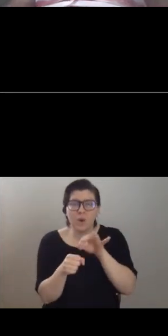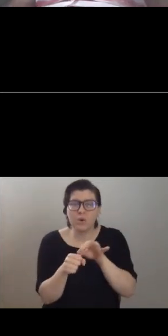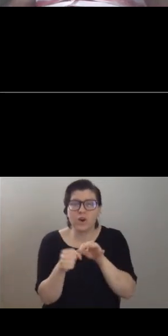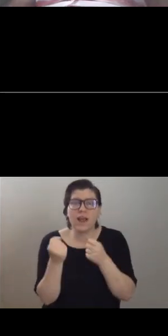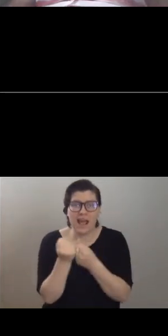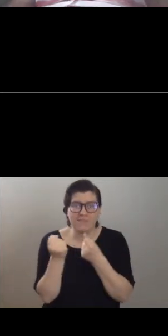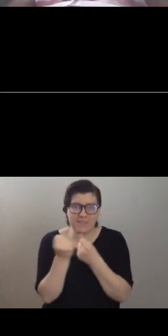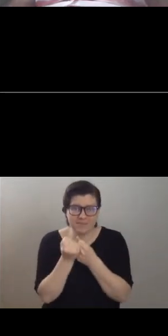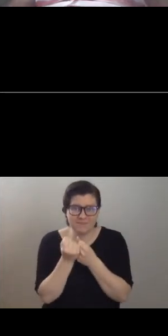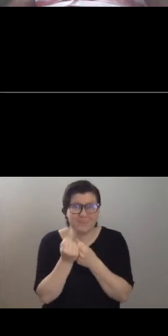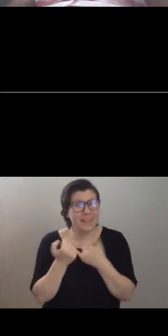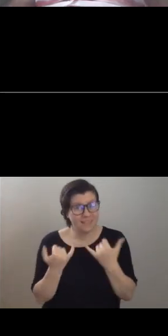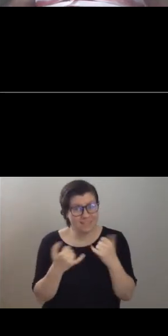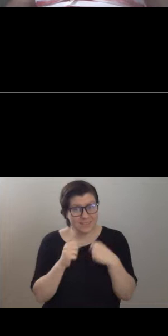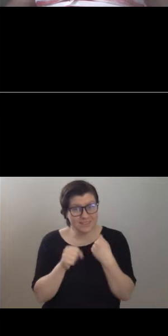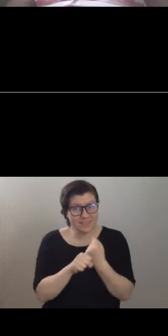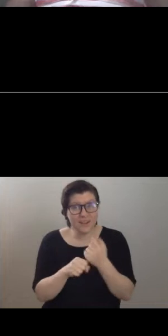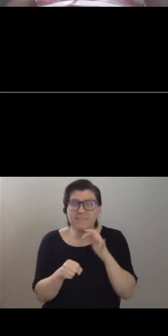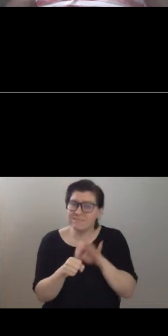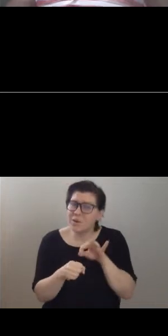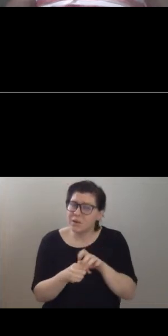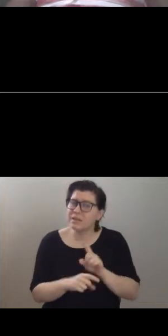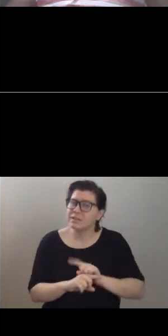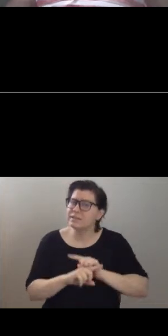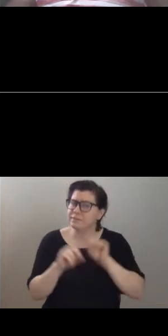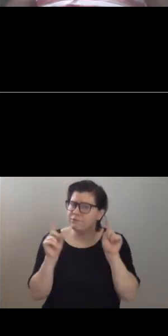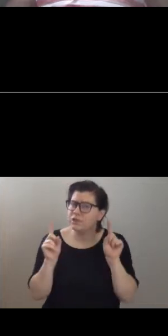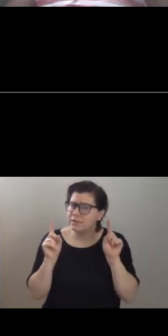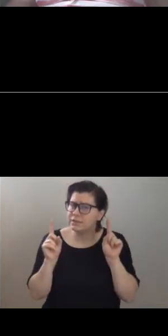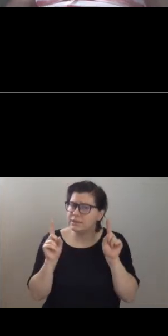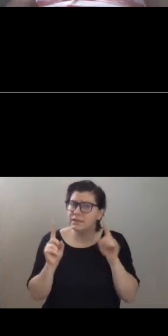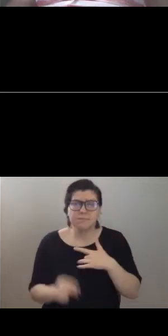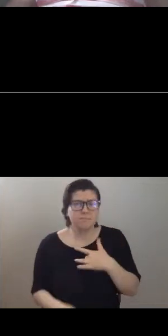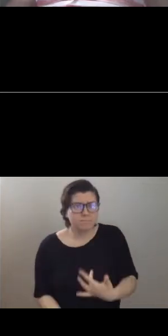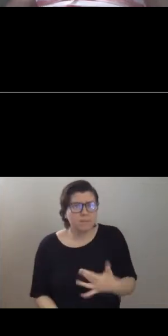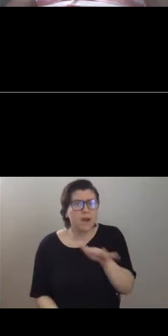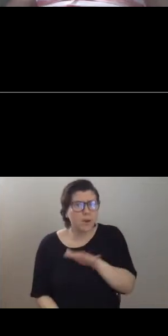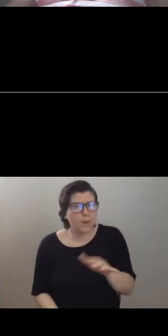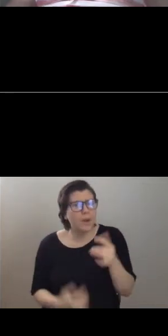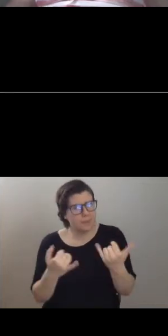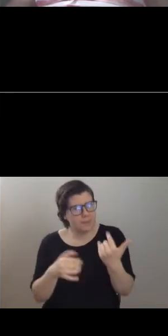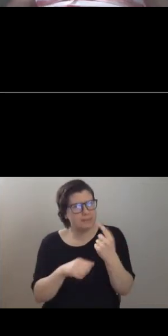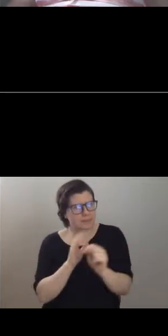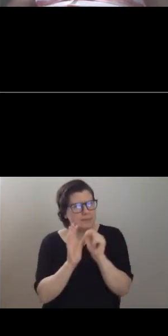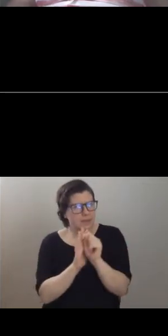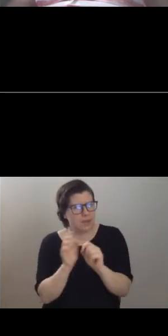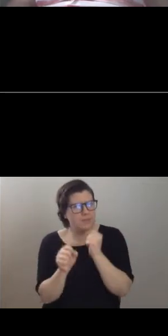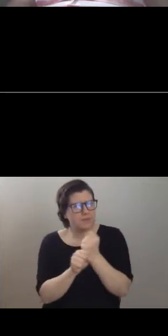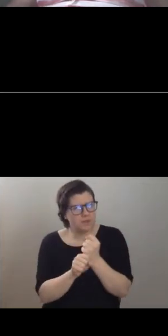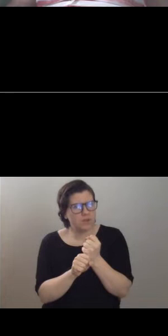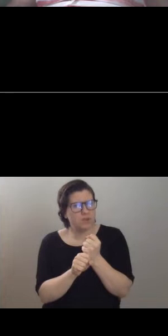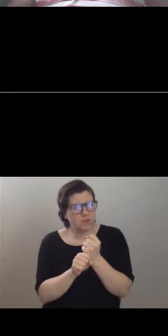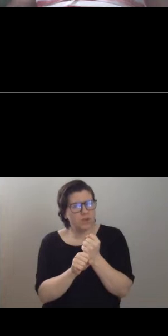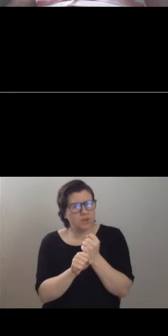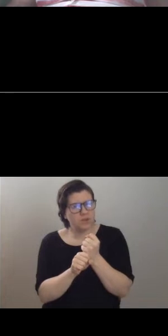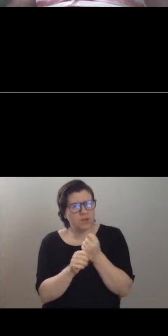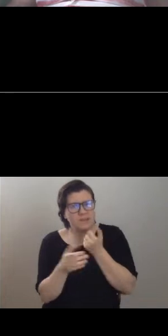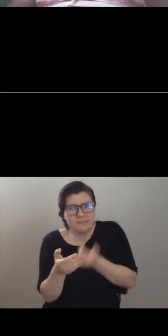And this year, voting is a little bit different. Usually around this time of year, just this close